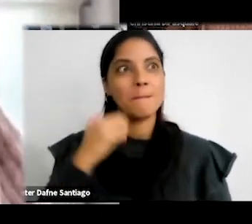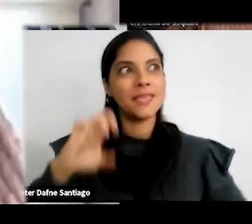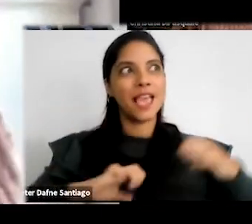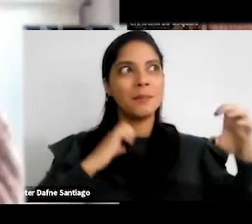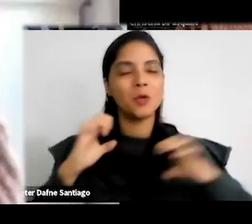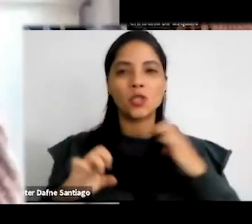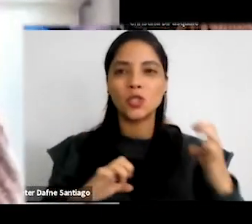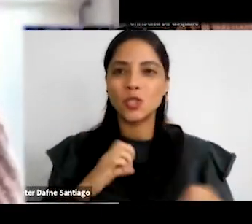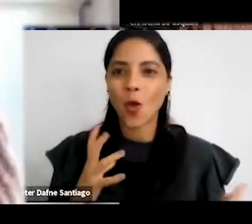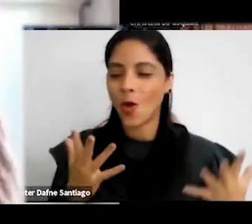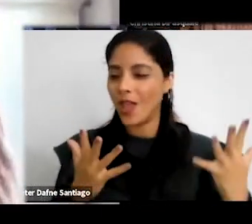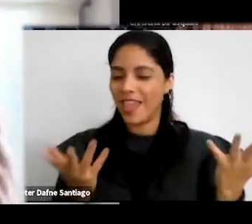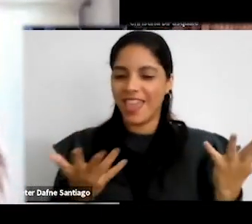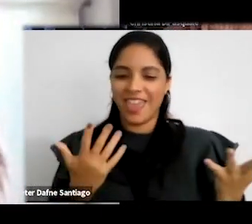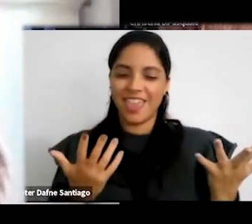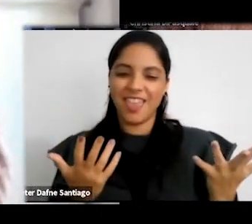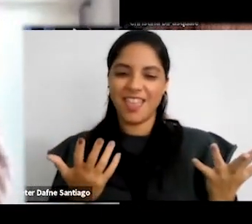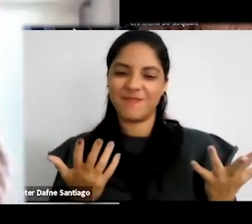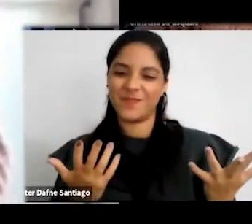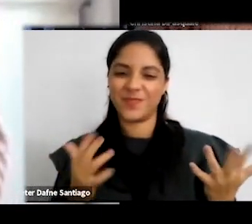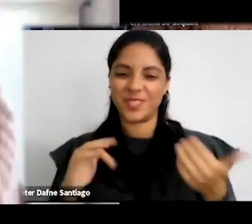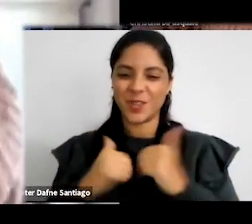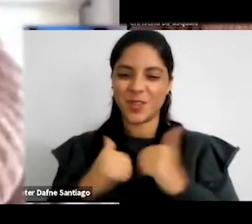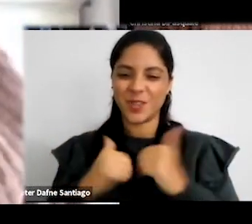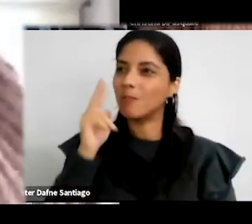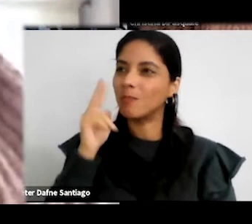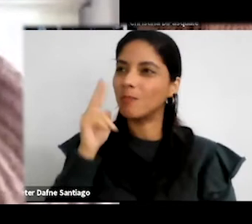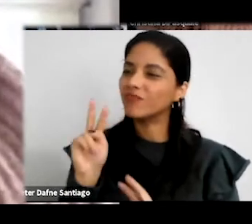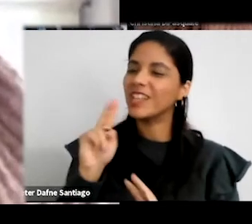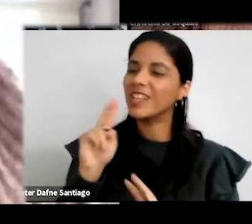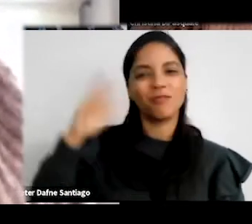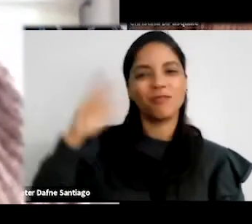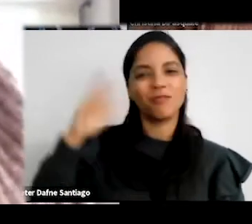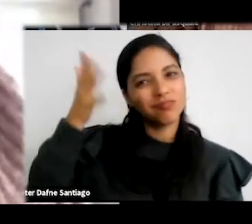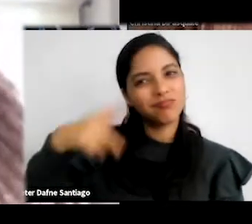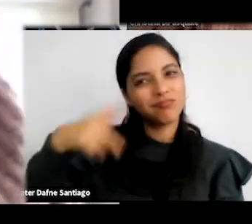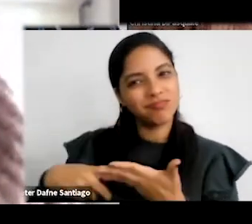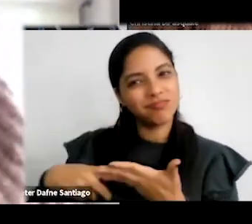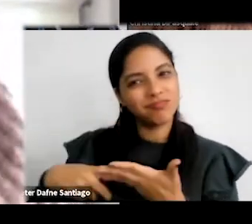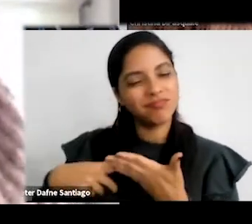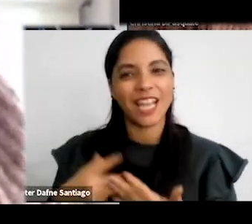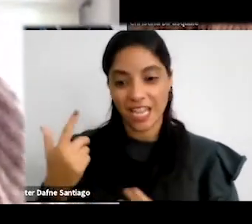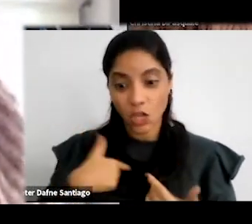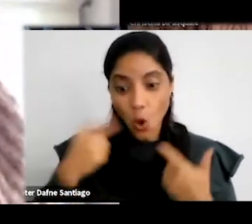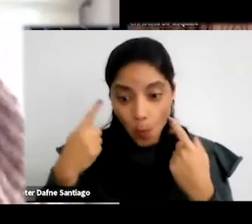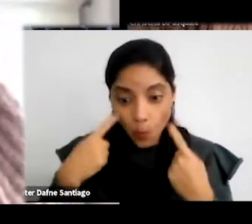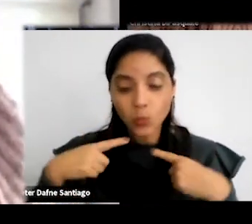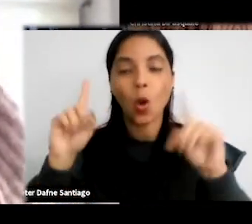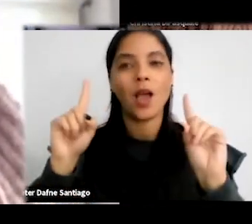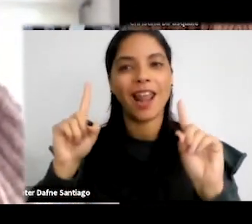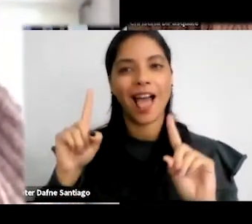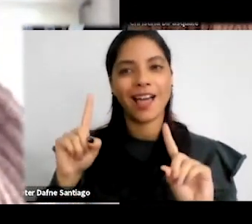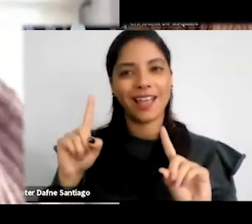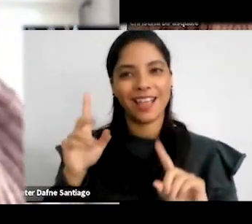occupation speech by Pierre Thomas that I also had the lead on from Centro Journal was in Centro Journal, Lillian Jimenez did an oral history with